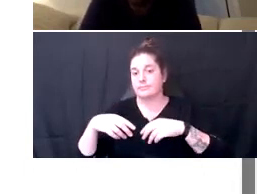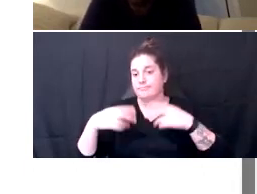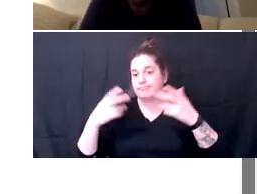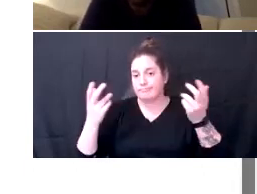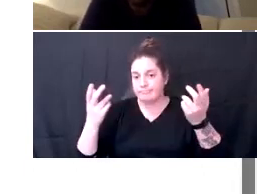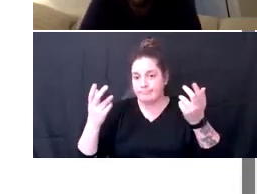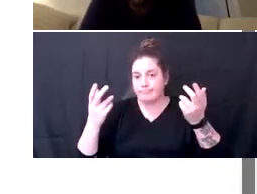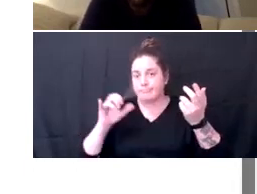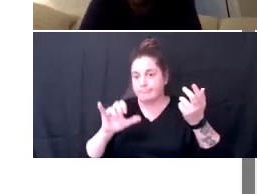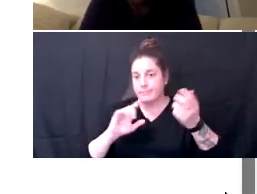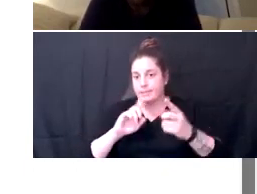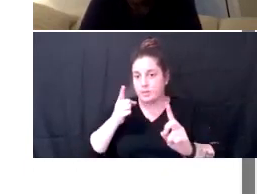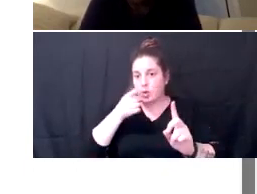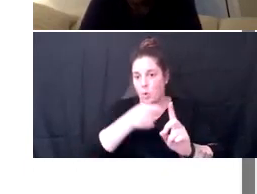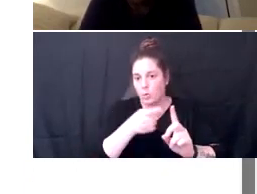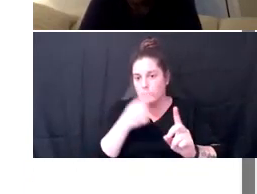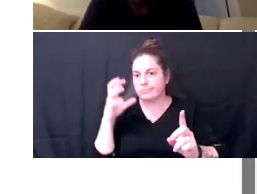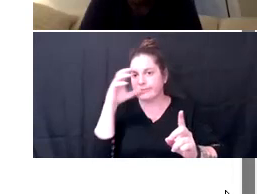Okay.